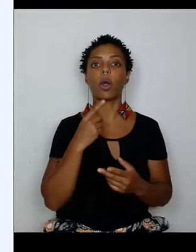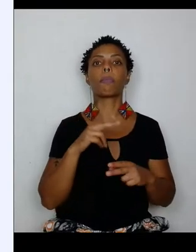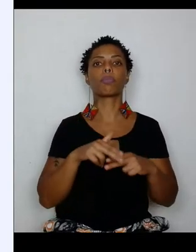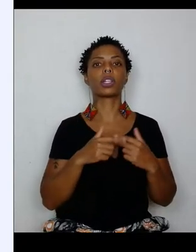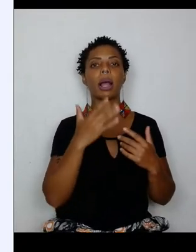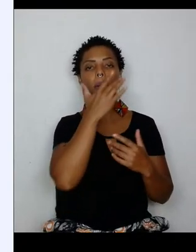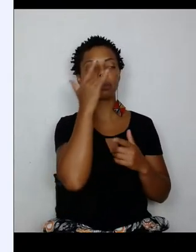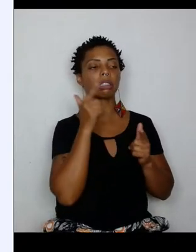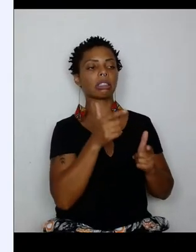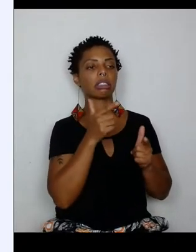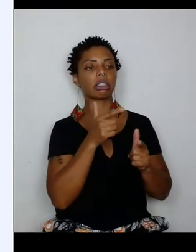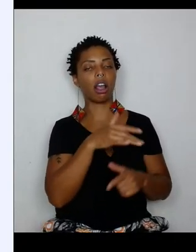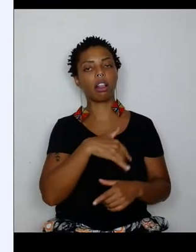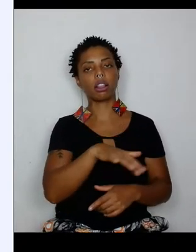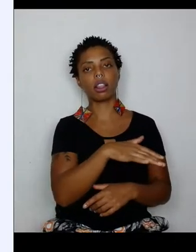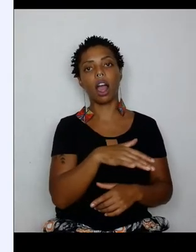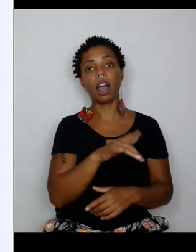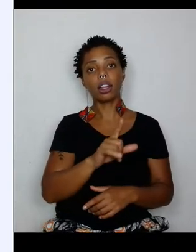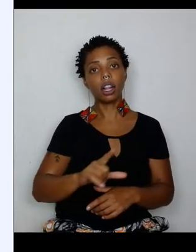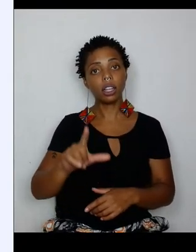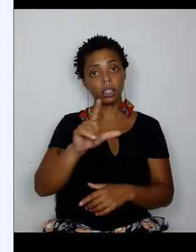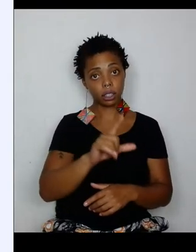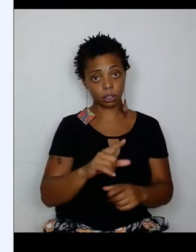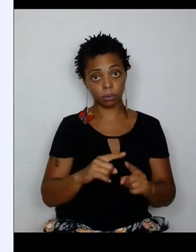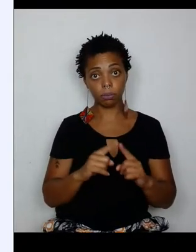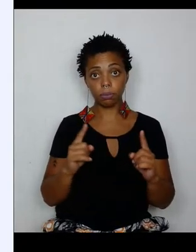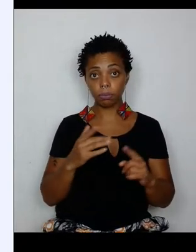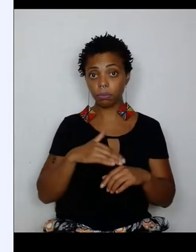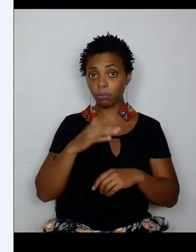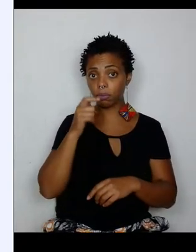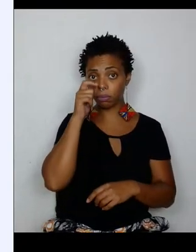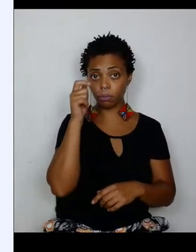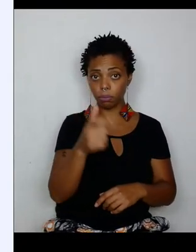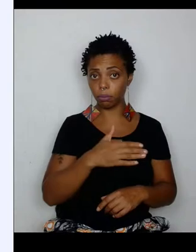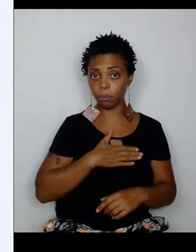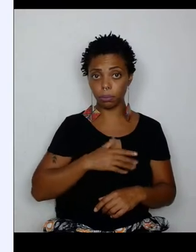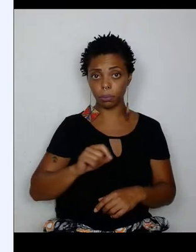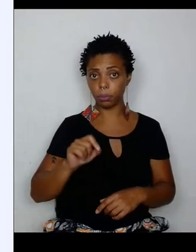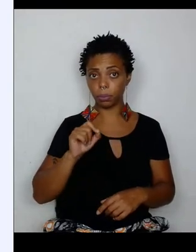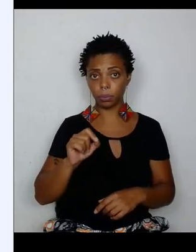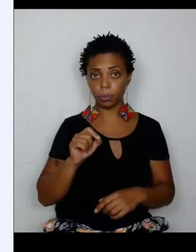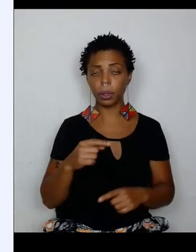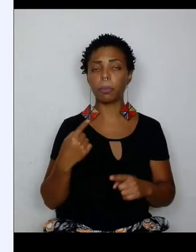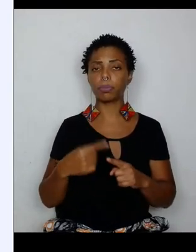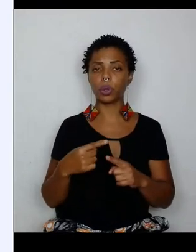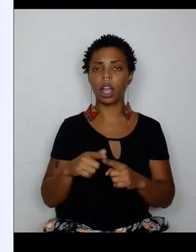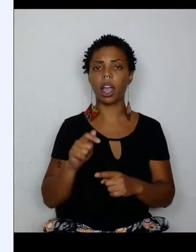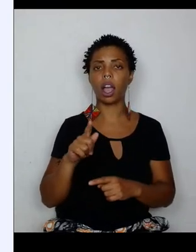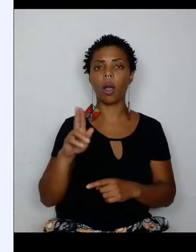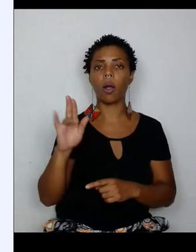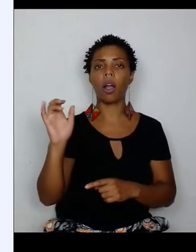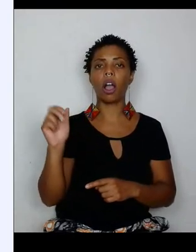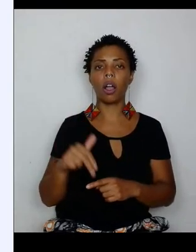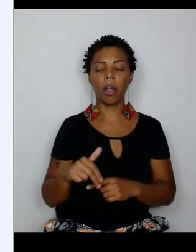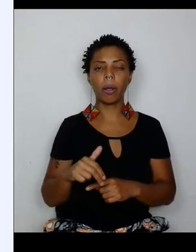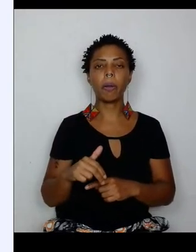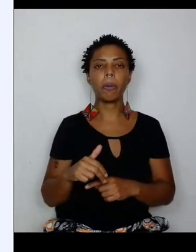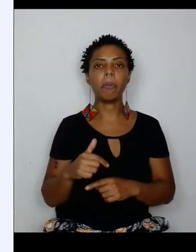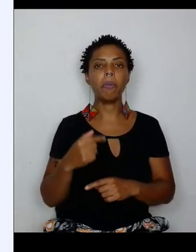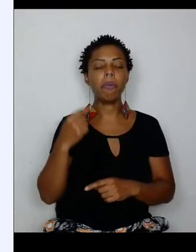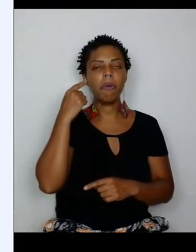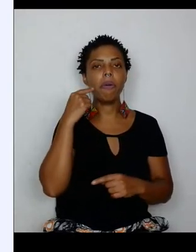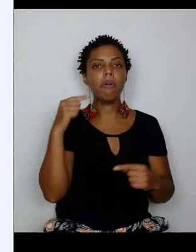but more interesting to me is the question of why it was that gauguin thought it appropriate for the past to be